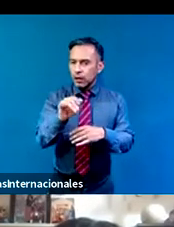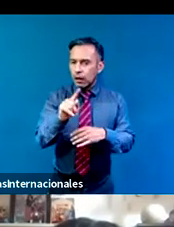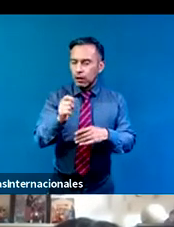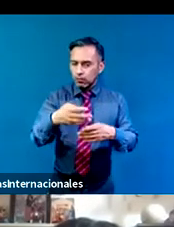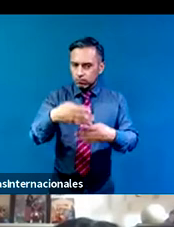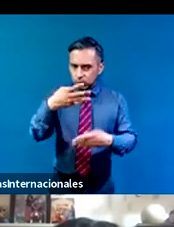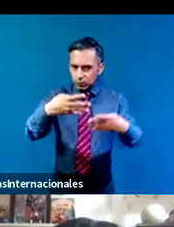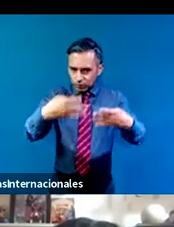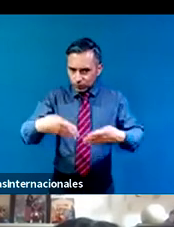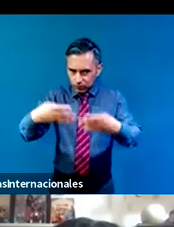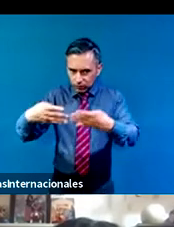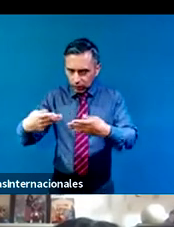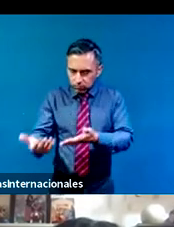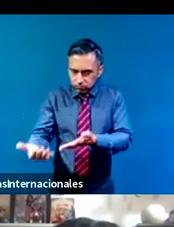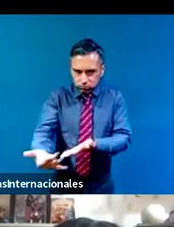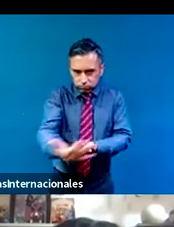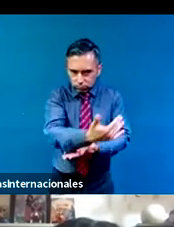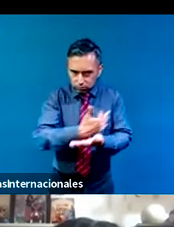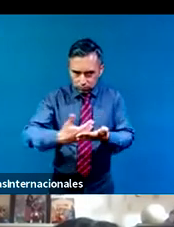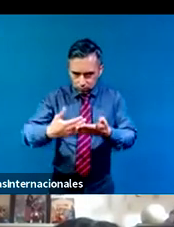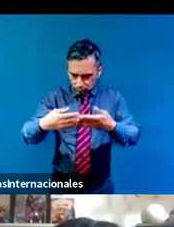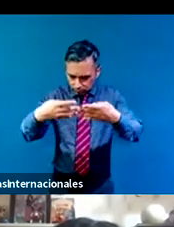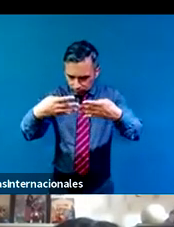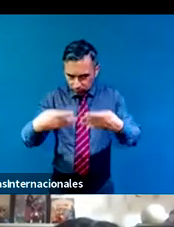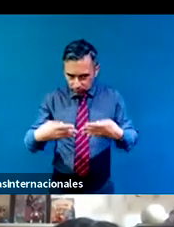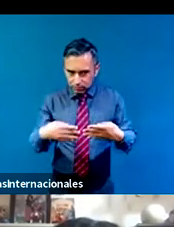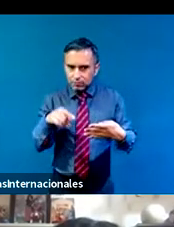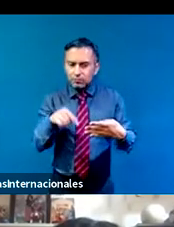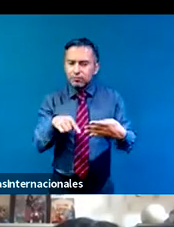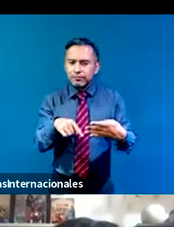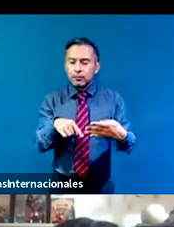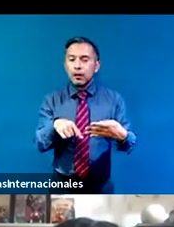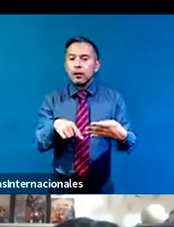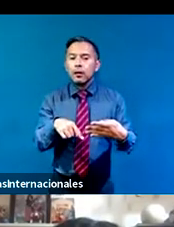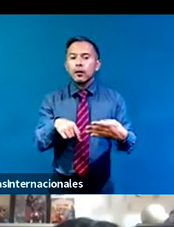improve women's access to economic justice and rights.